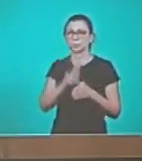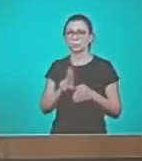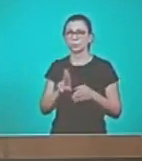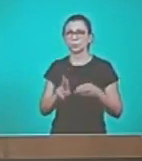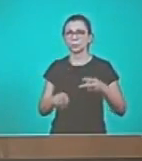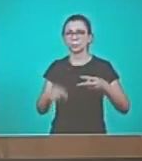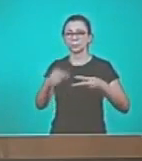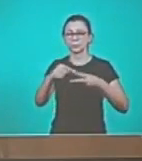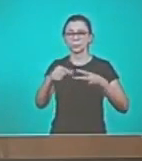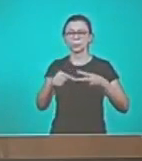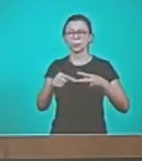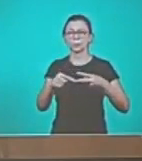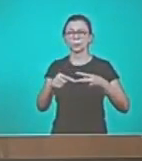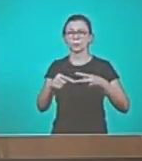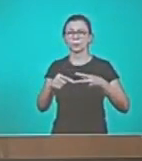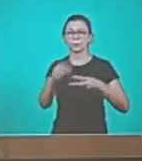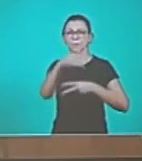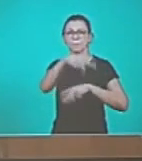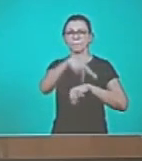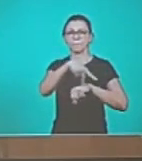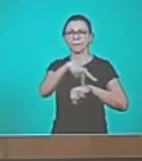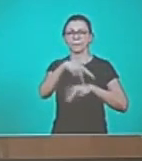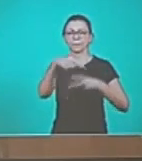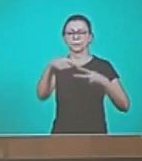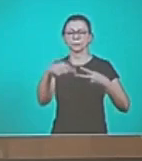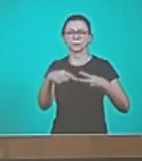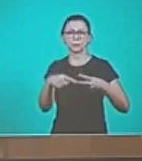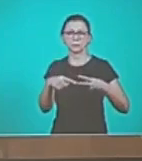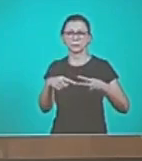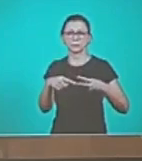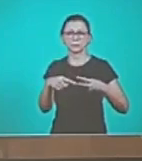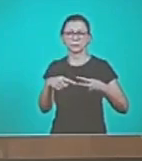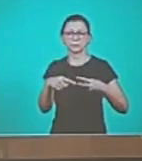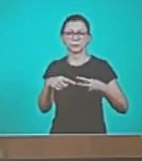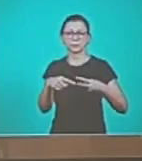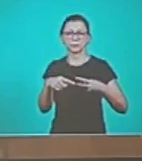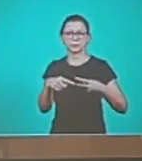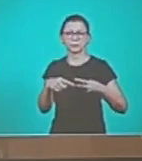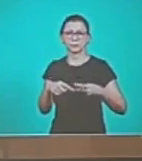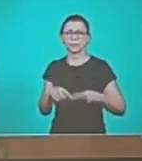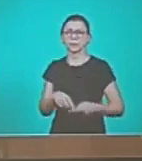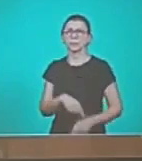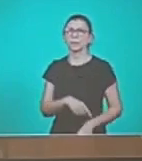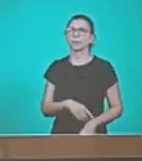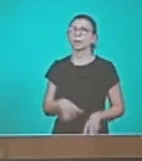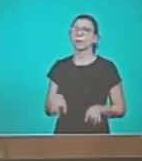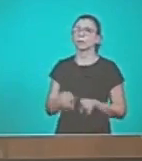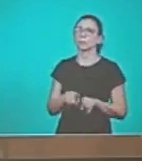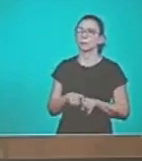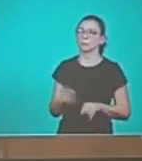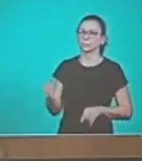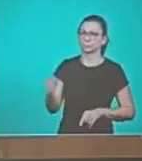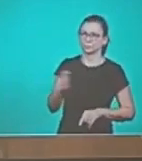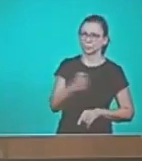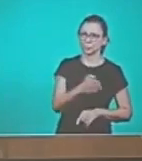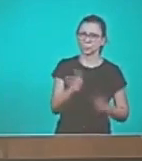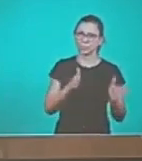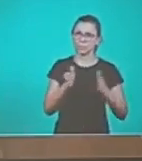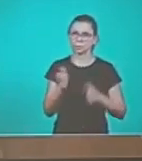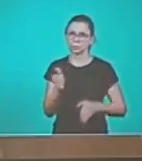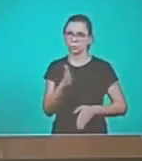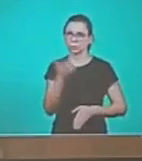from the lineage of Levi can enter, and also Nehemiah as well. So now you're only going